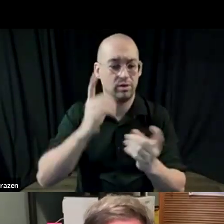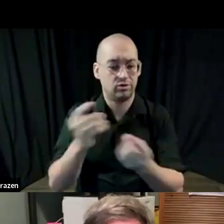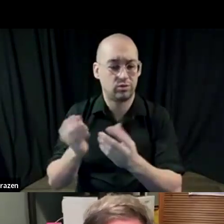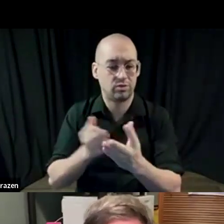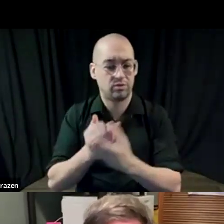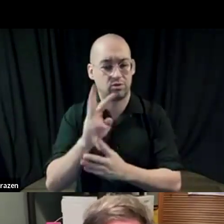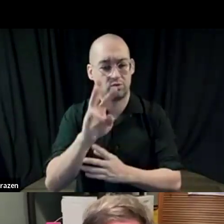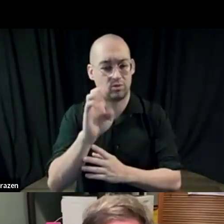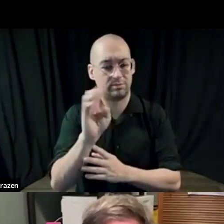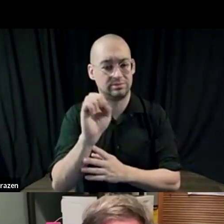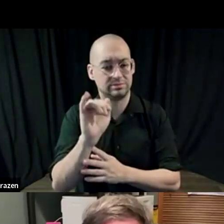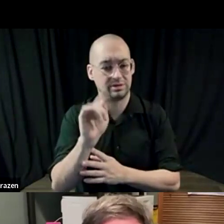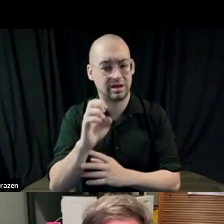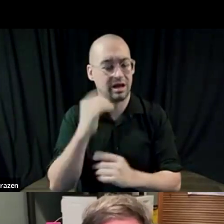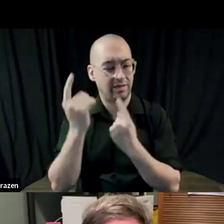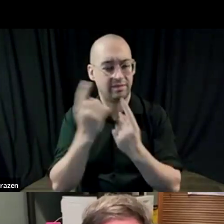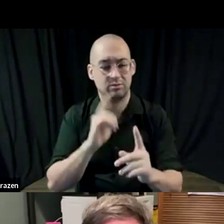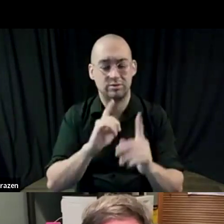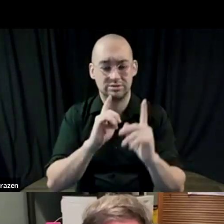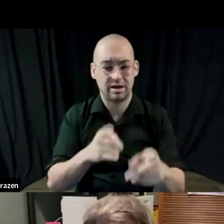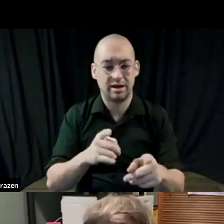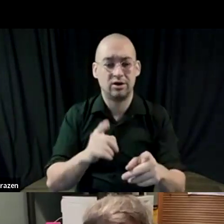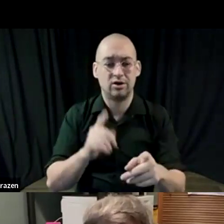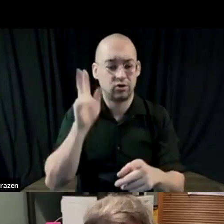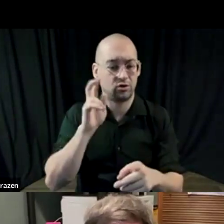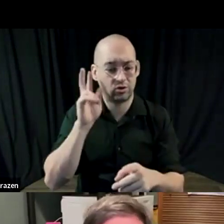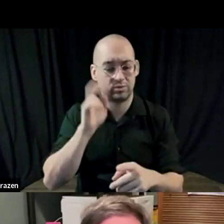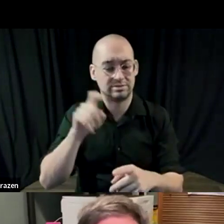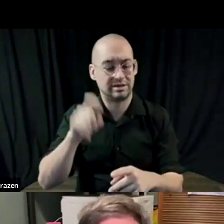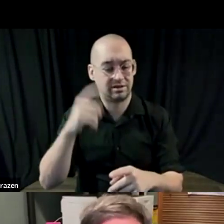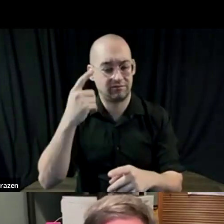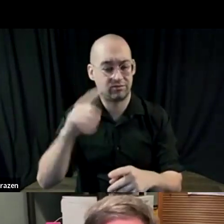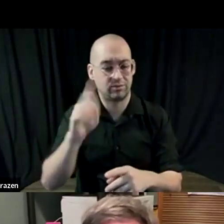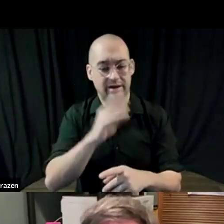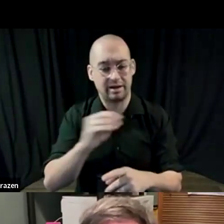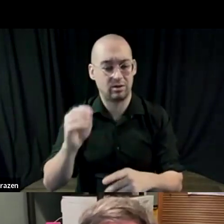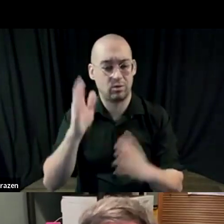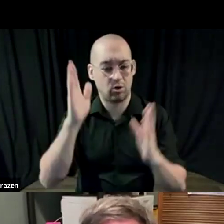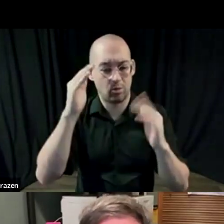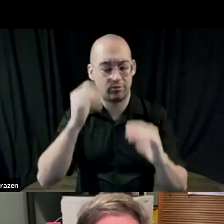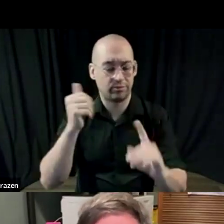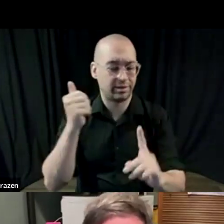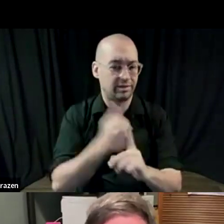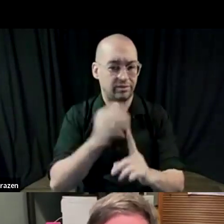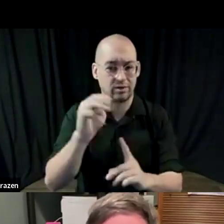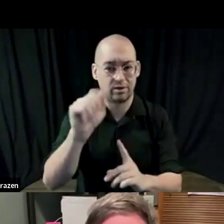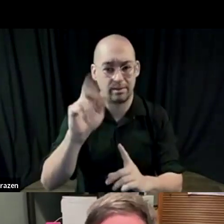mean, I think we were responding what we heard there was a need for, and we hope we hit the mark and